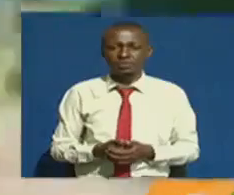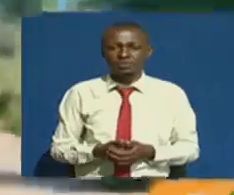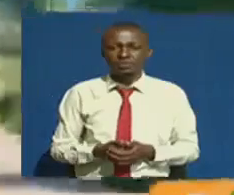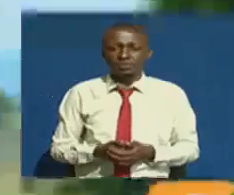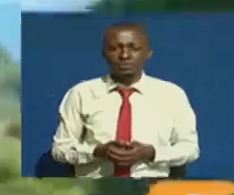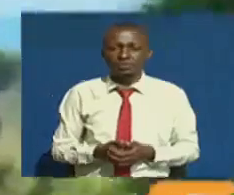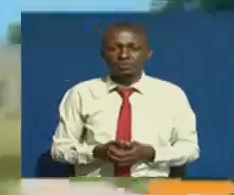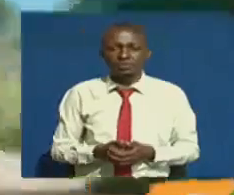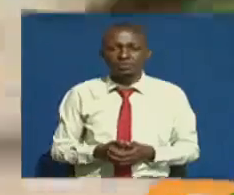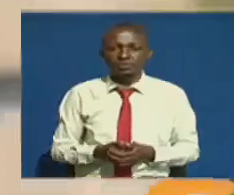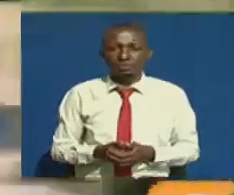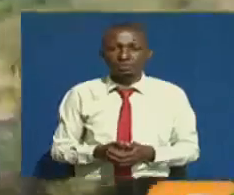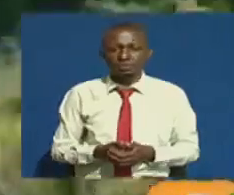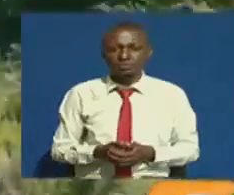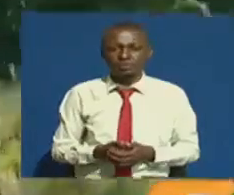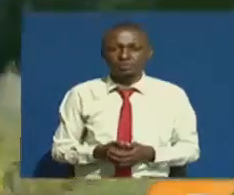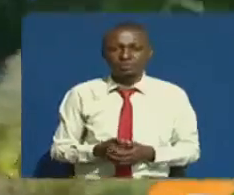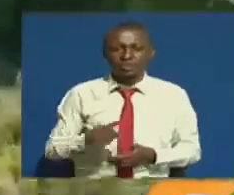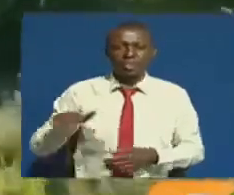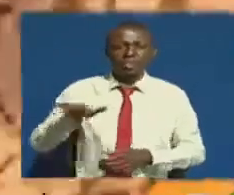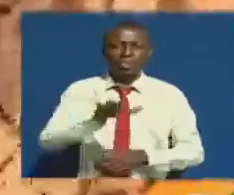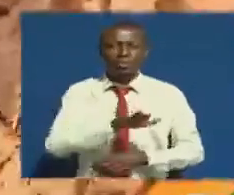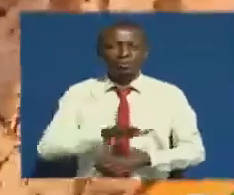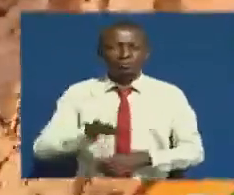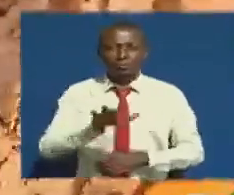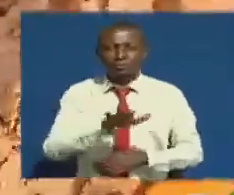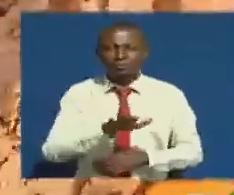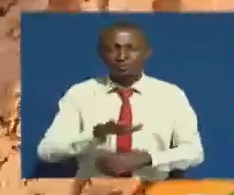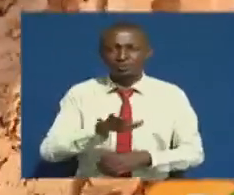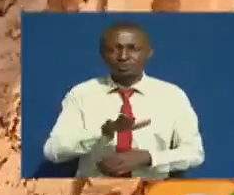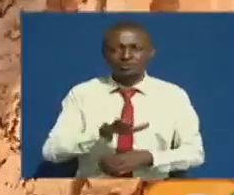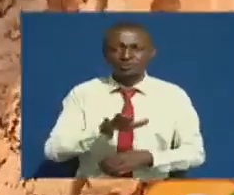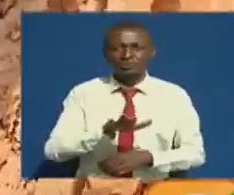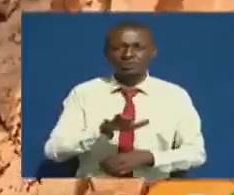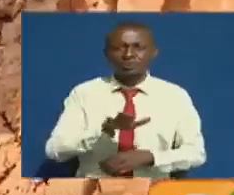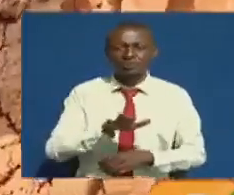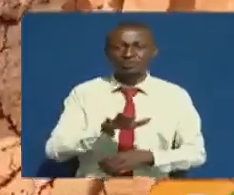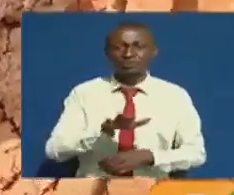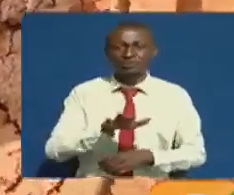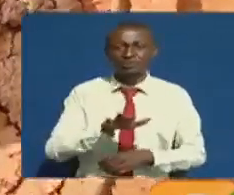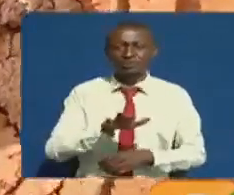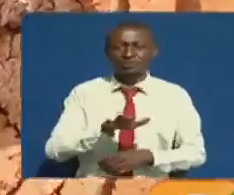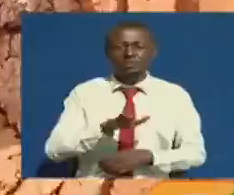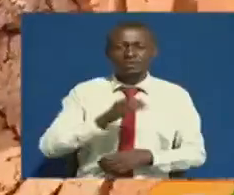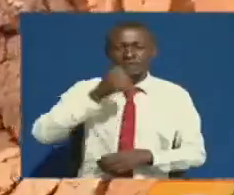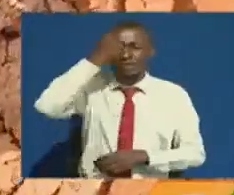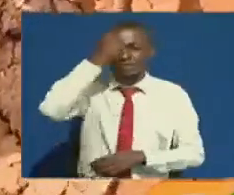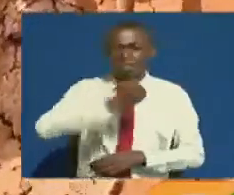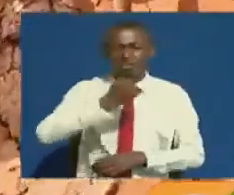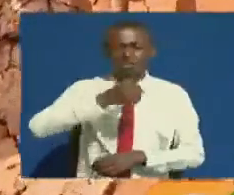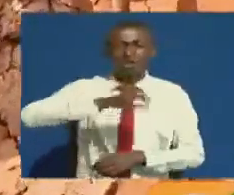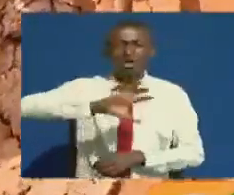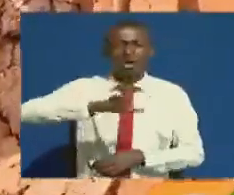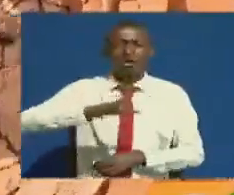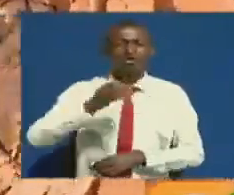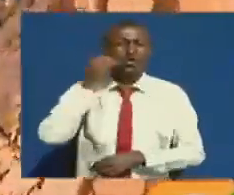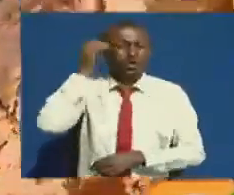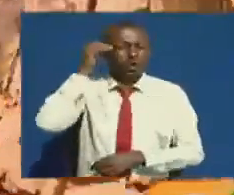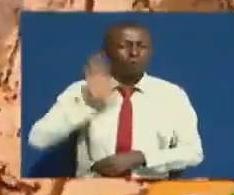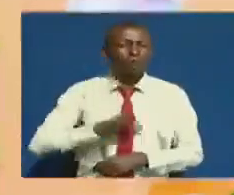A near nondescript road leads to the homestead of Margaret Salayan in Enkokile village, Kajiado County.